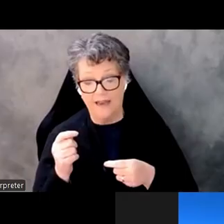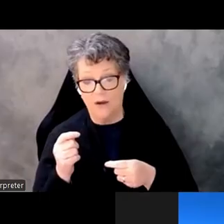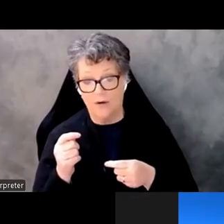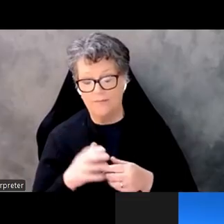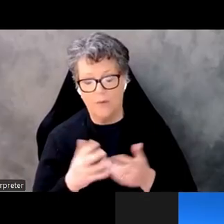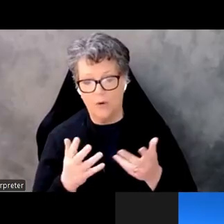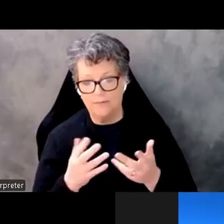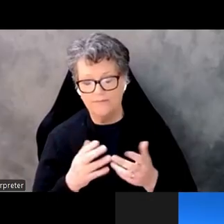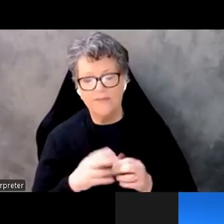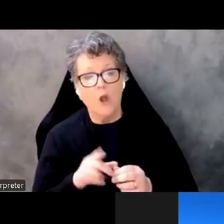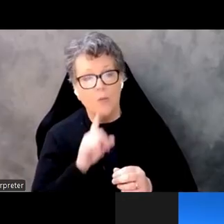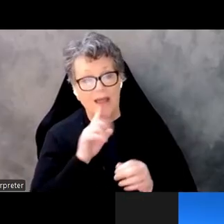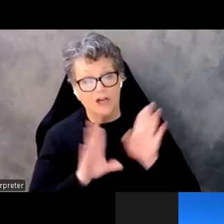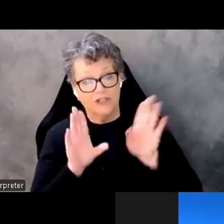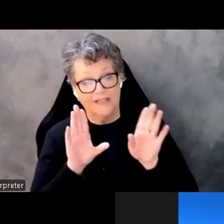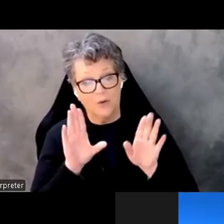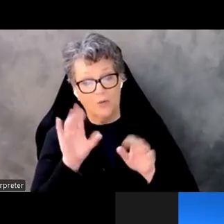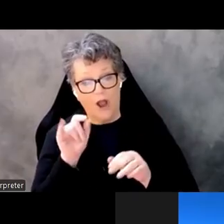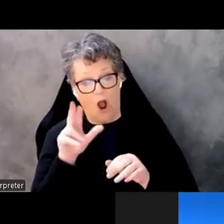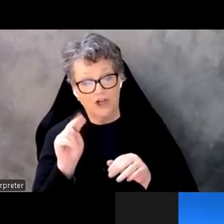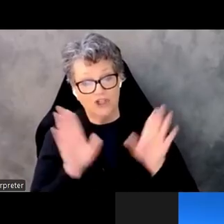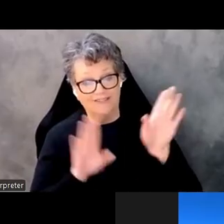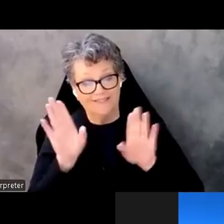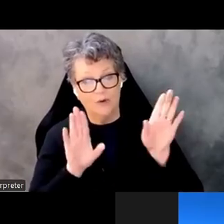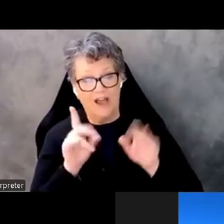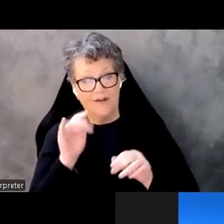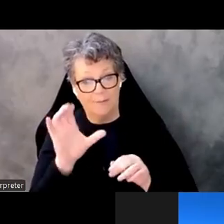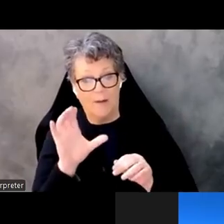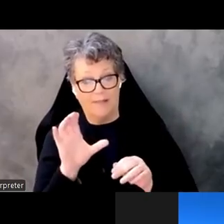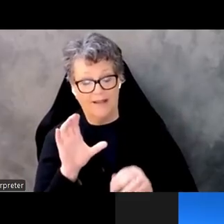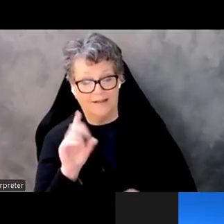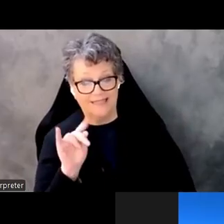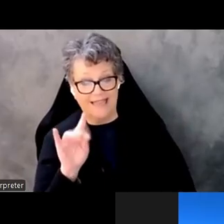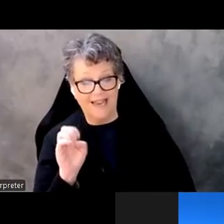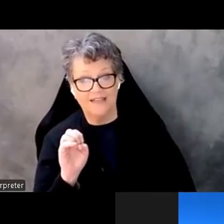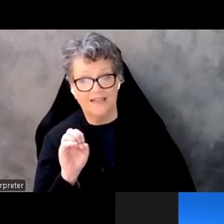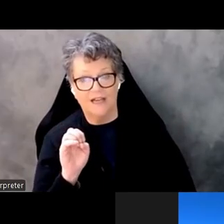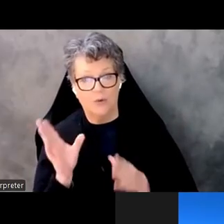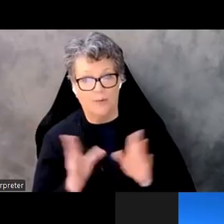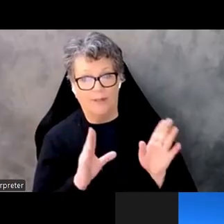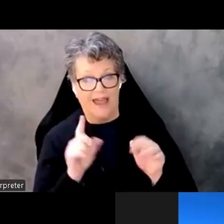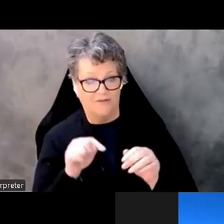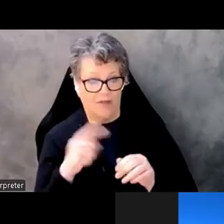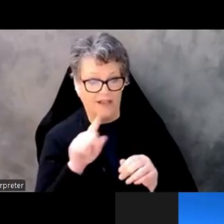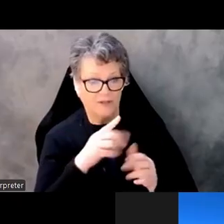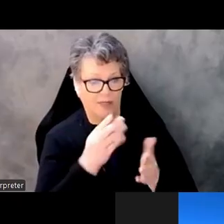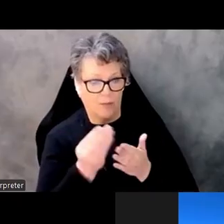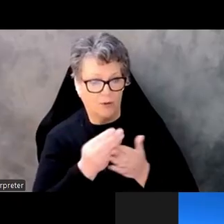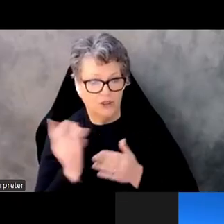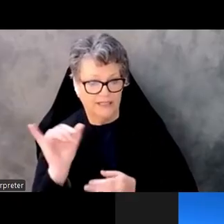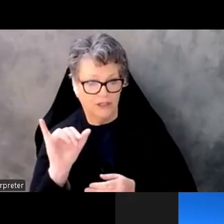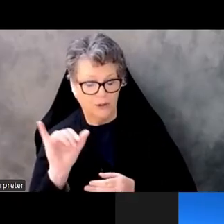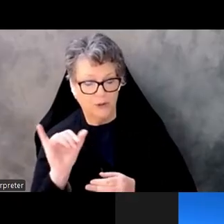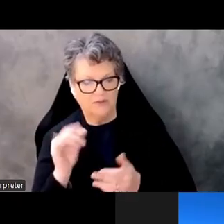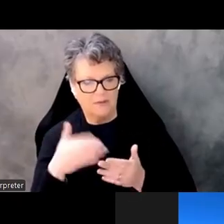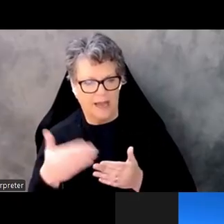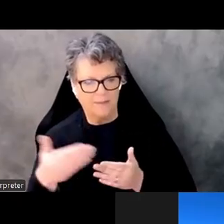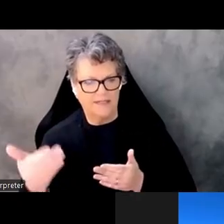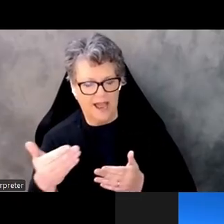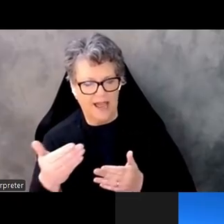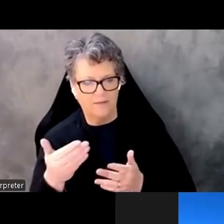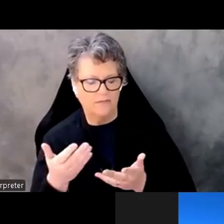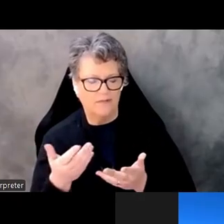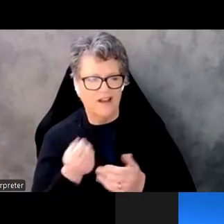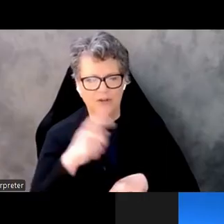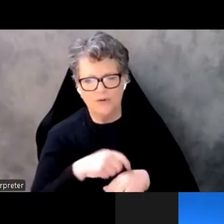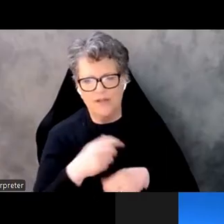in particular? We actually auction them off. We have a public site on our website. We plan to do so for these ones that we're purchasing from time to time. We'll, a couple times a